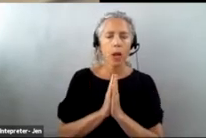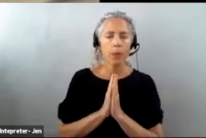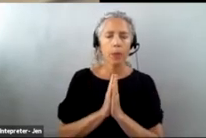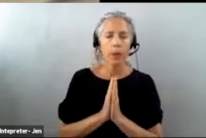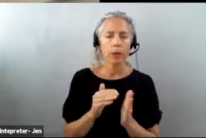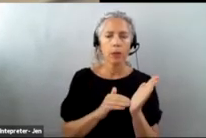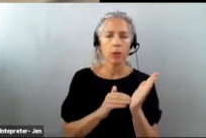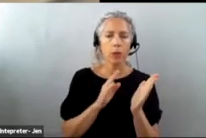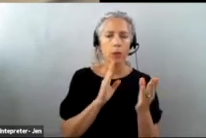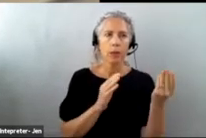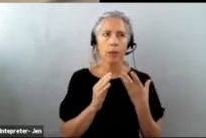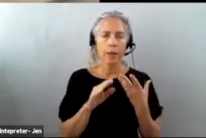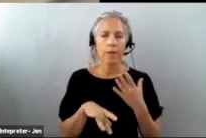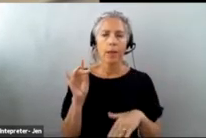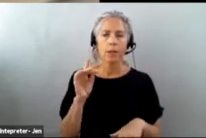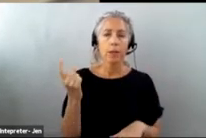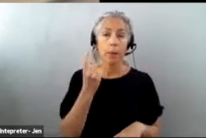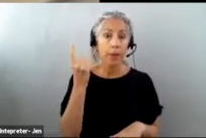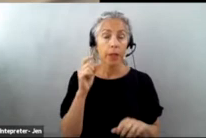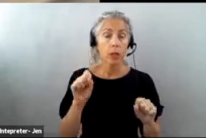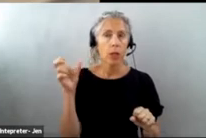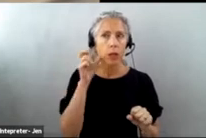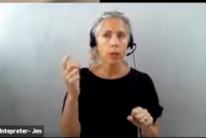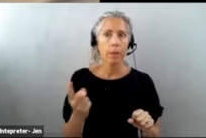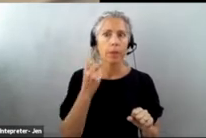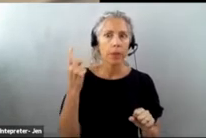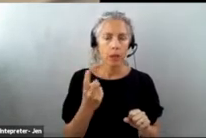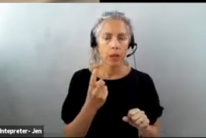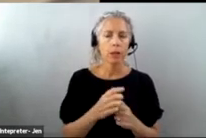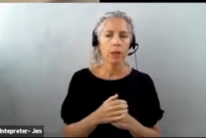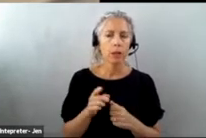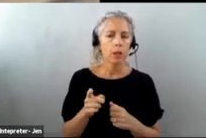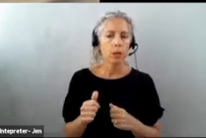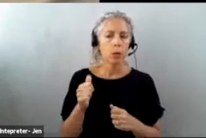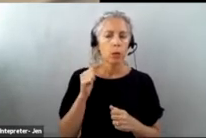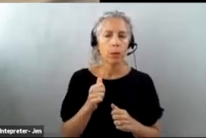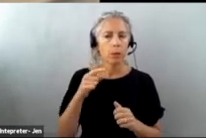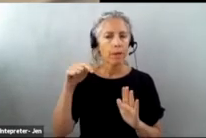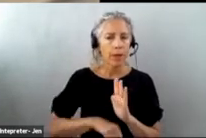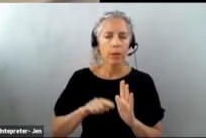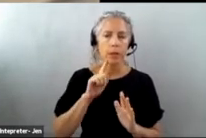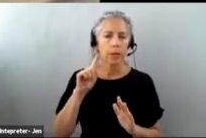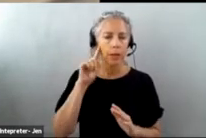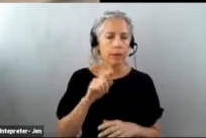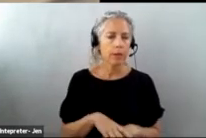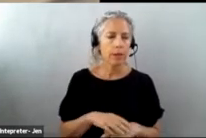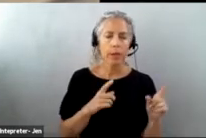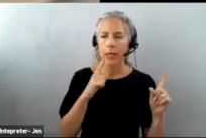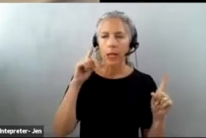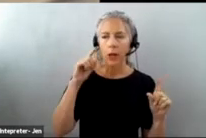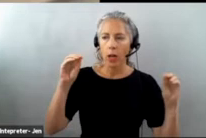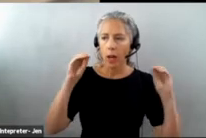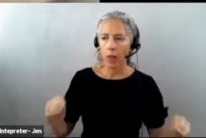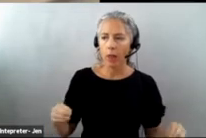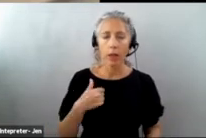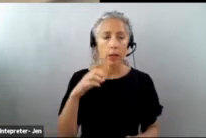the doctors would tell us they found something, that he could hear something, and that he wouldn't be profoundly deaf. And when they said they could hear nothing,